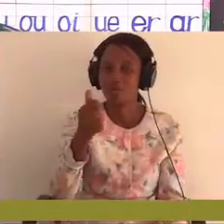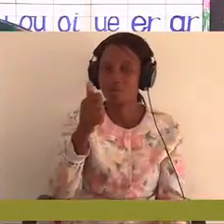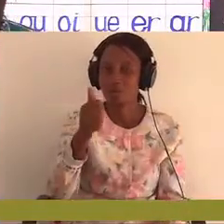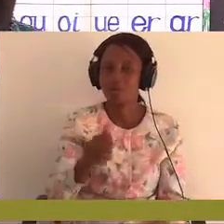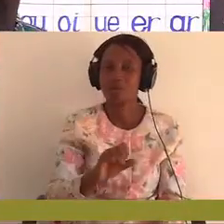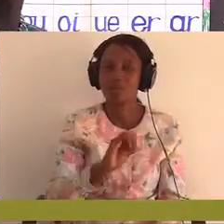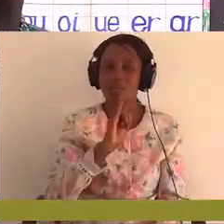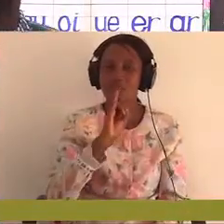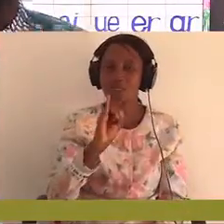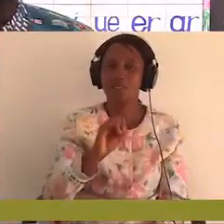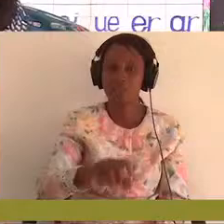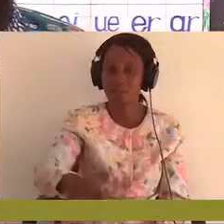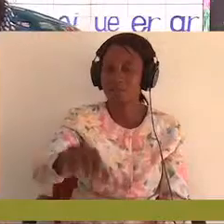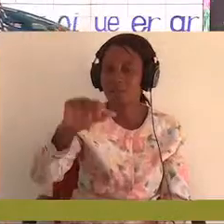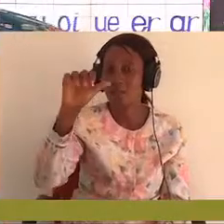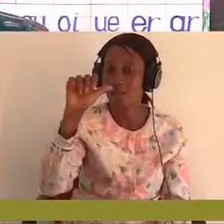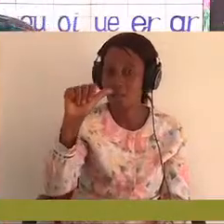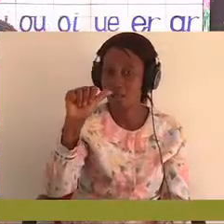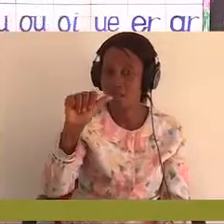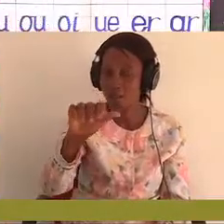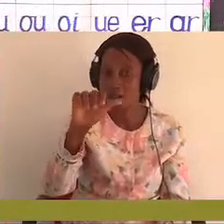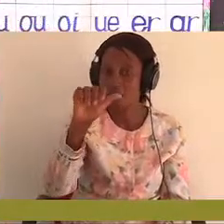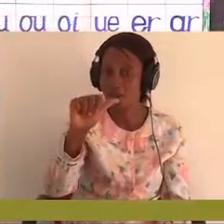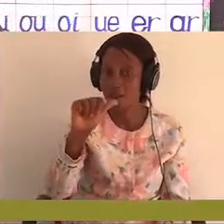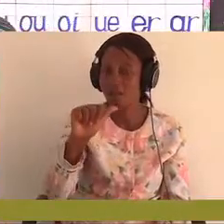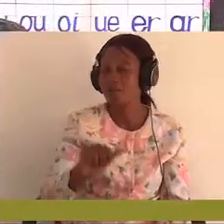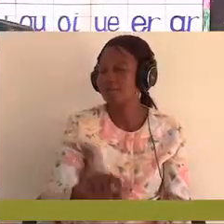very good, among them is a.